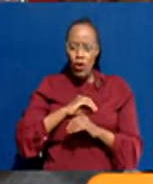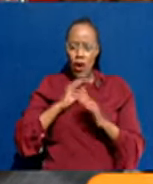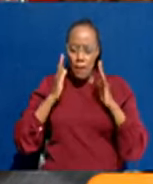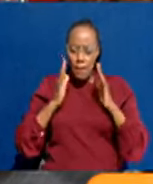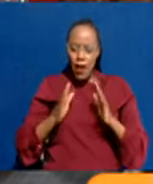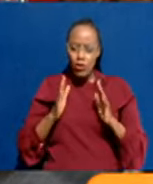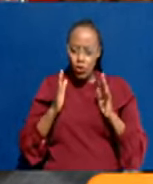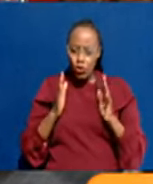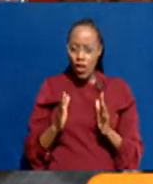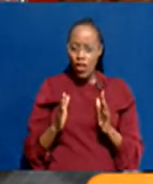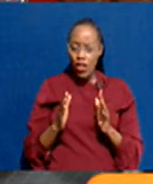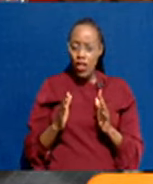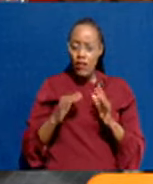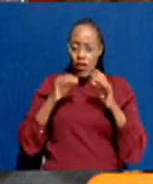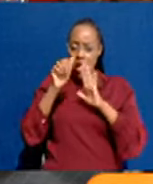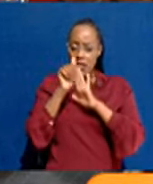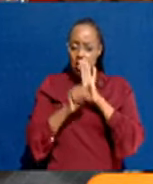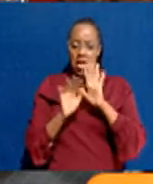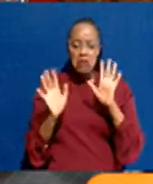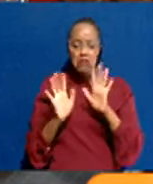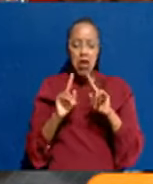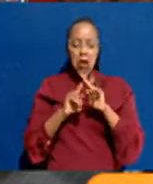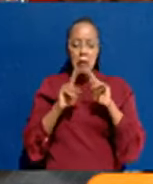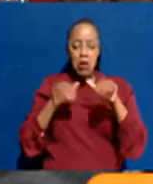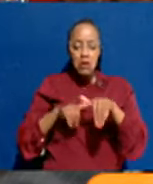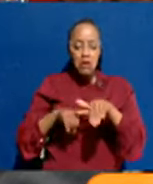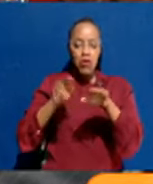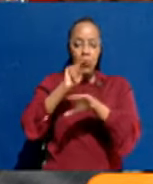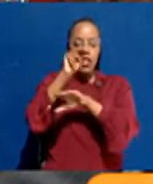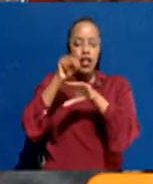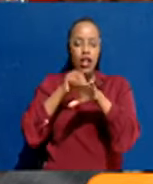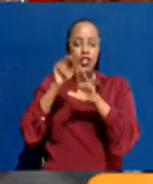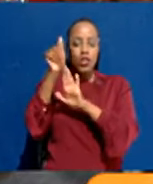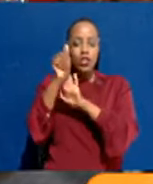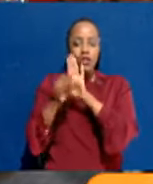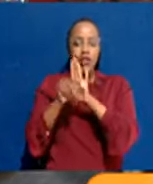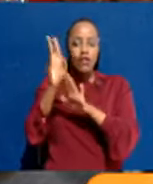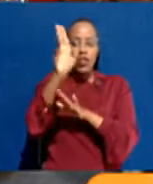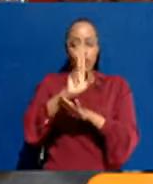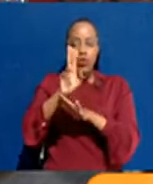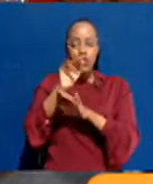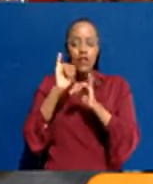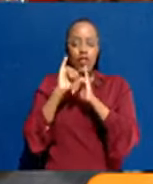pursued national agenda. And he used the institutions of governance